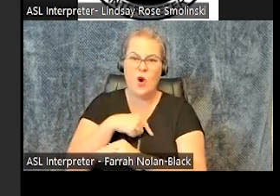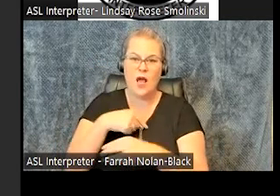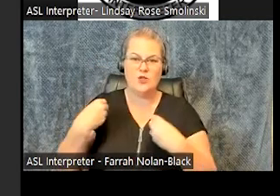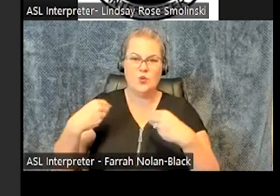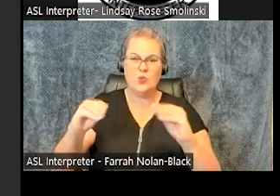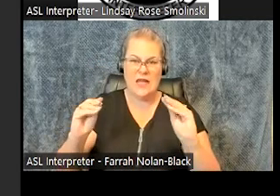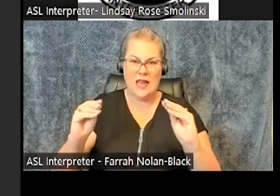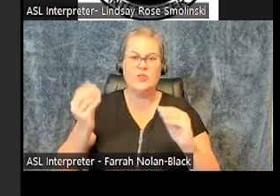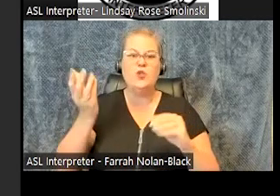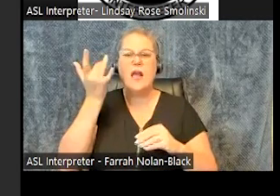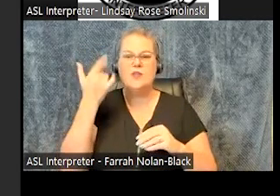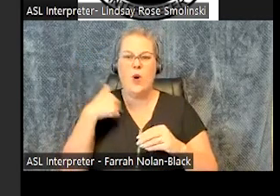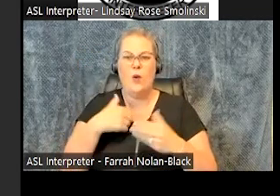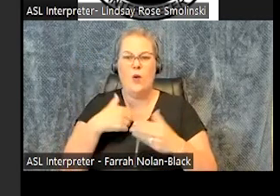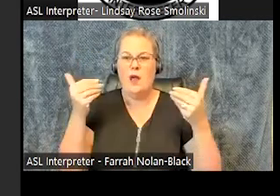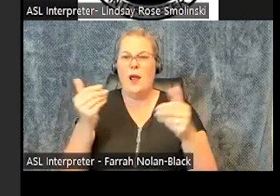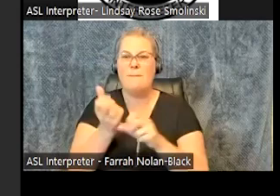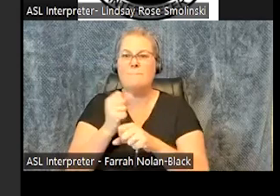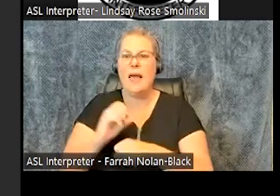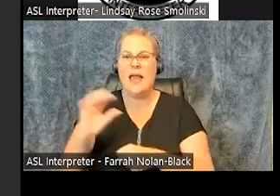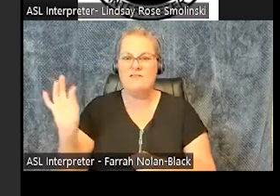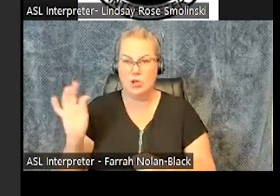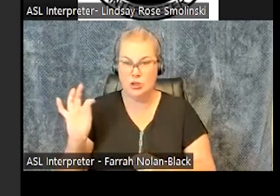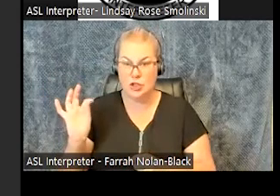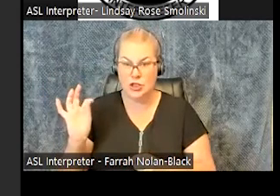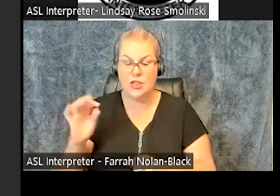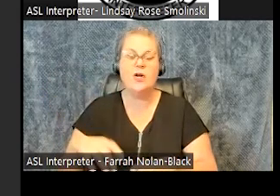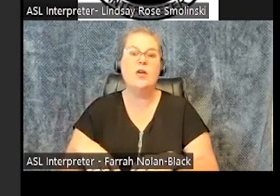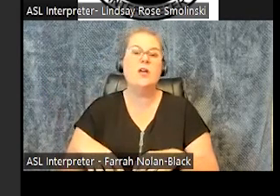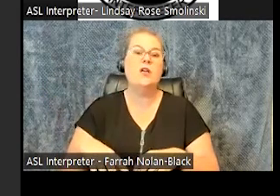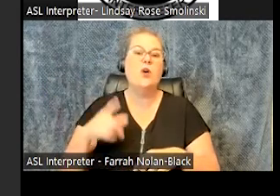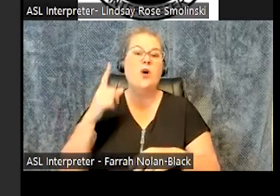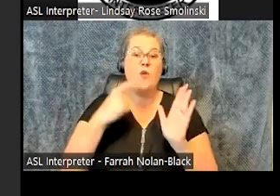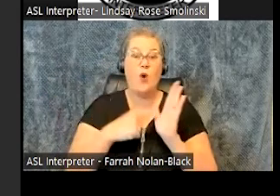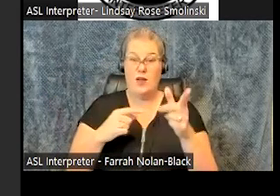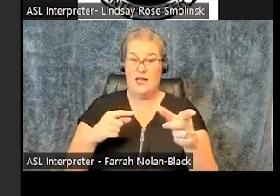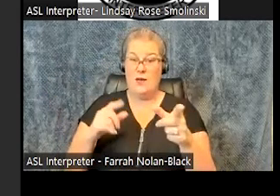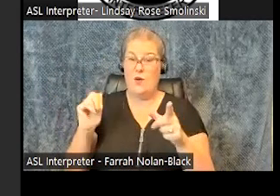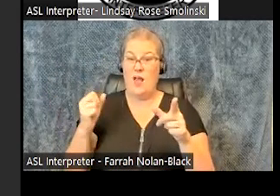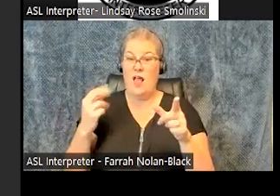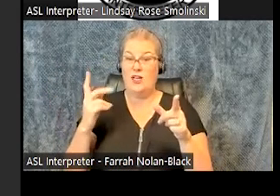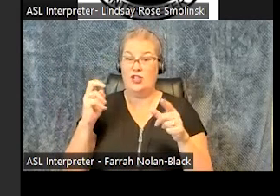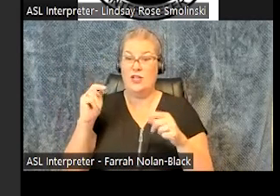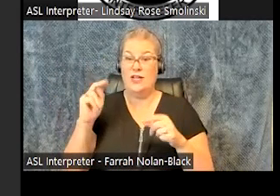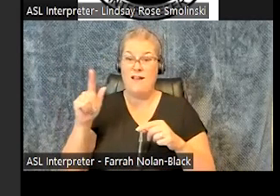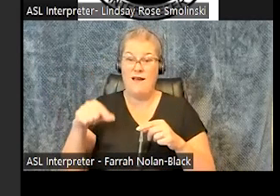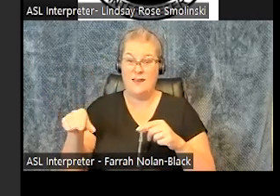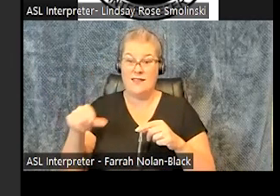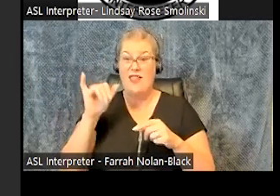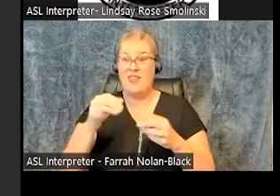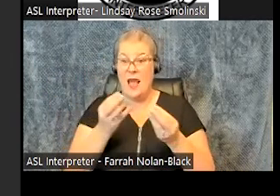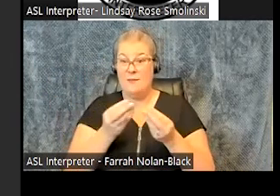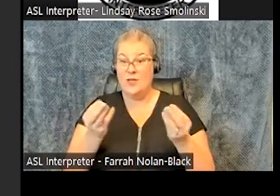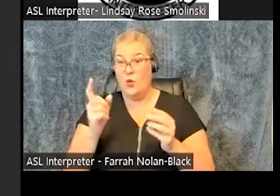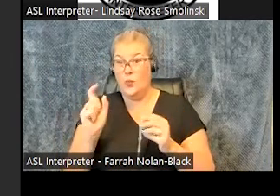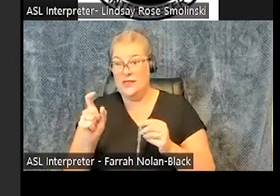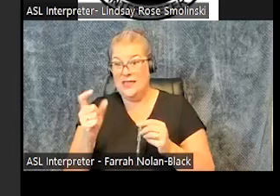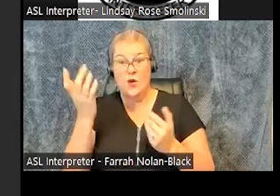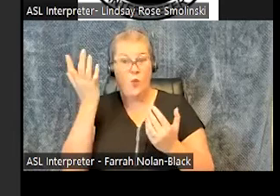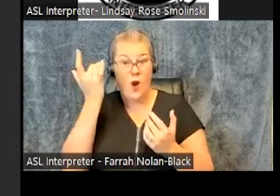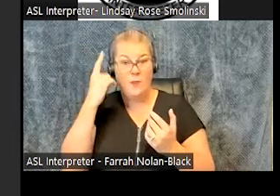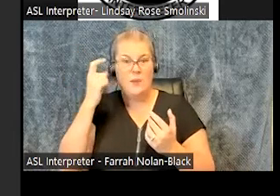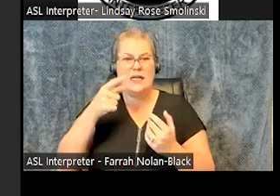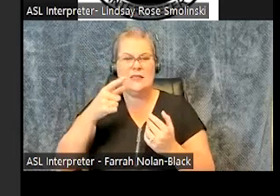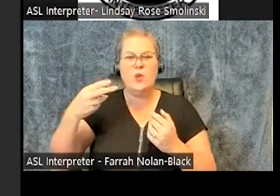why we make furniture. So for example, in the Ashkenaz, the reason that material was needed is because it was a